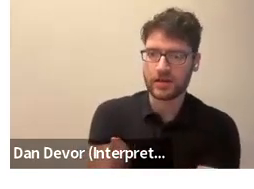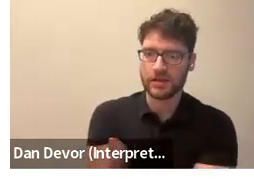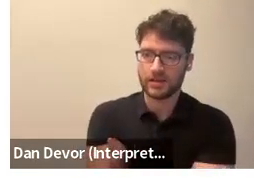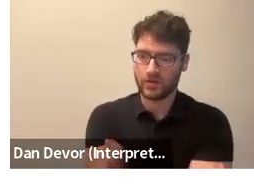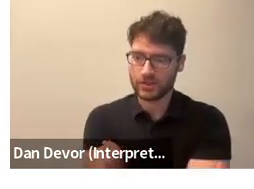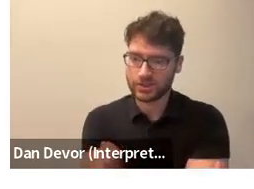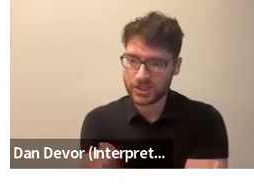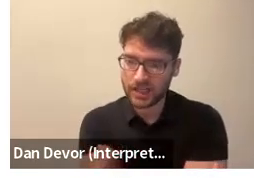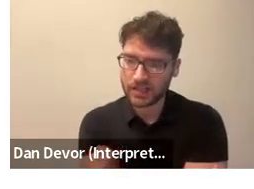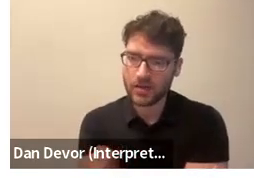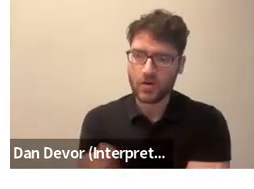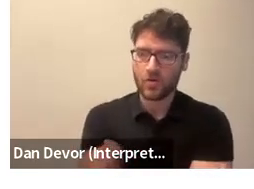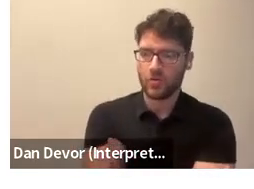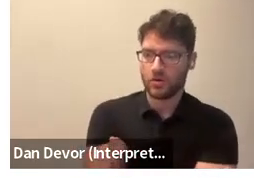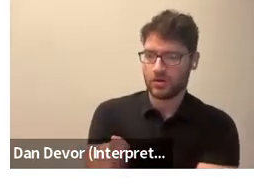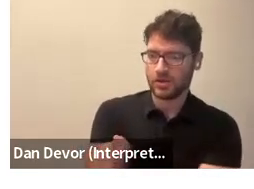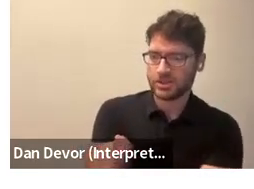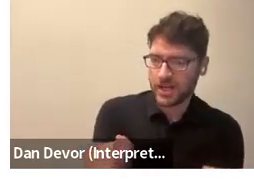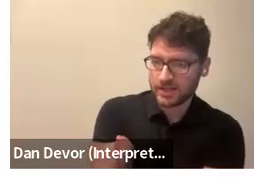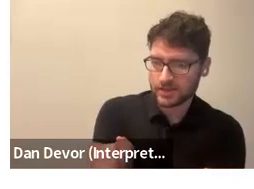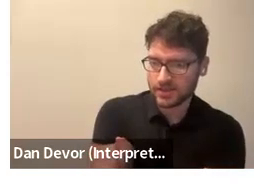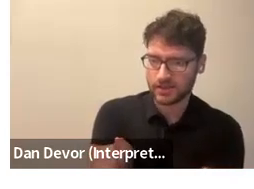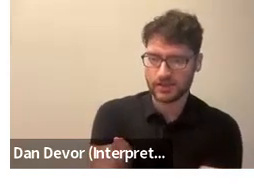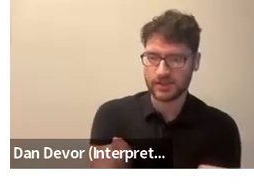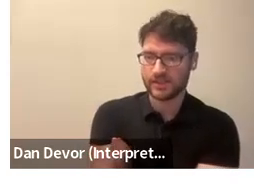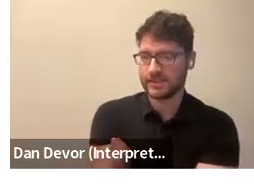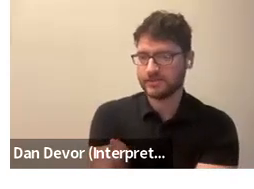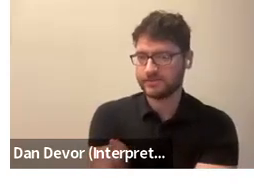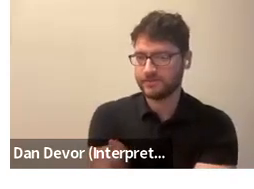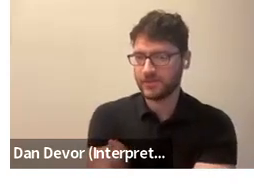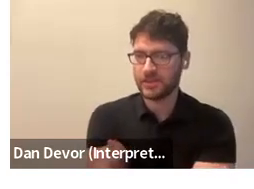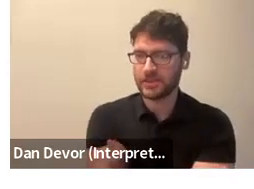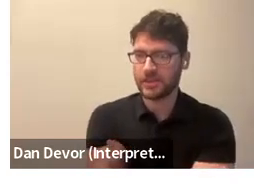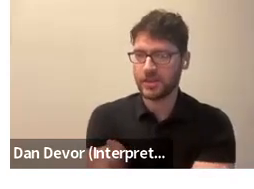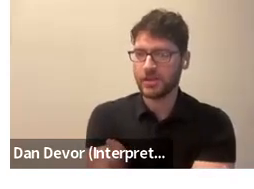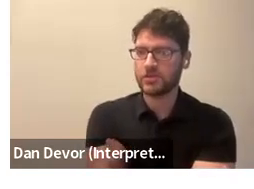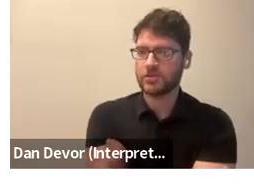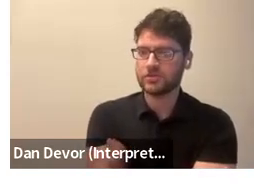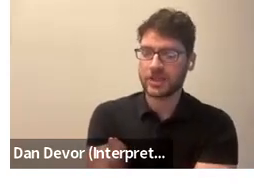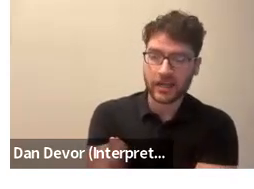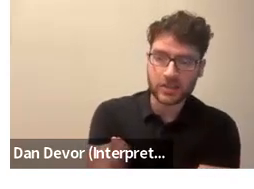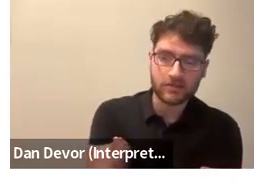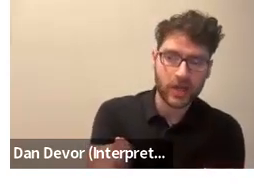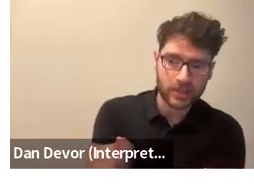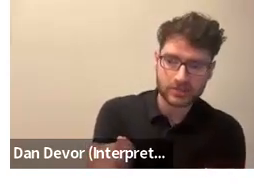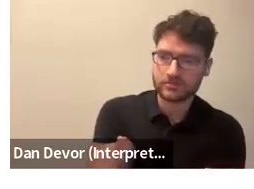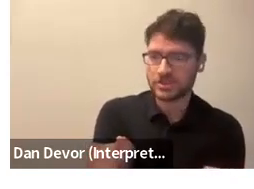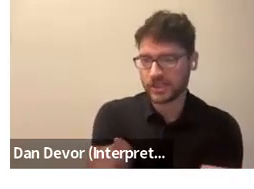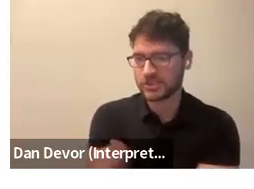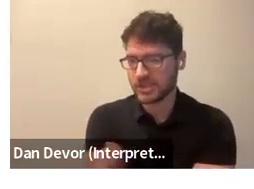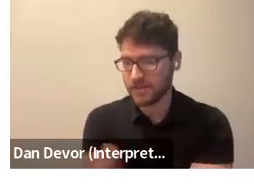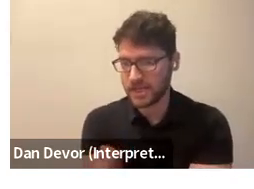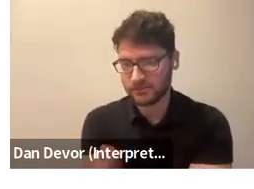forehead or the chin or on the chest. The change of